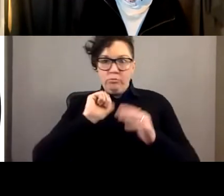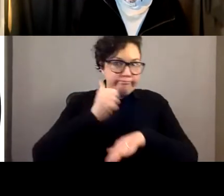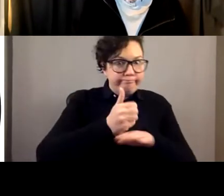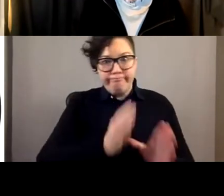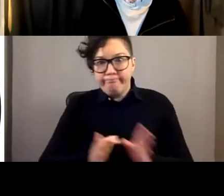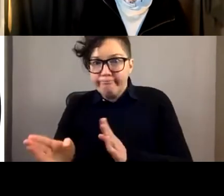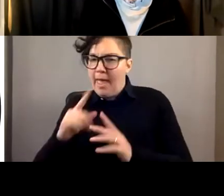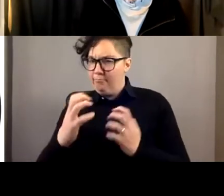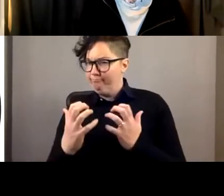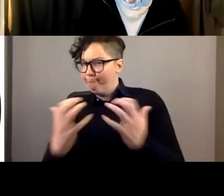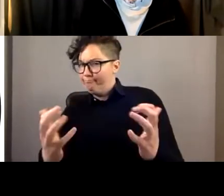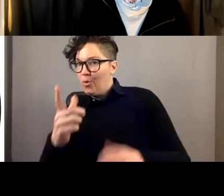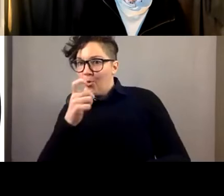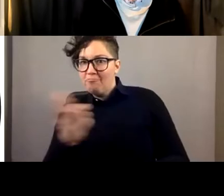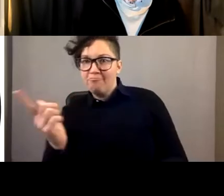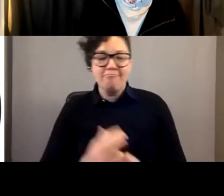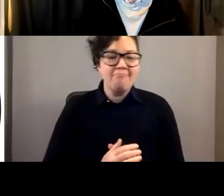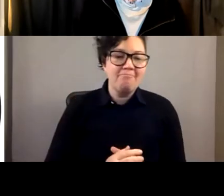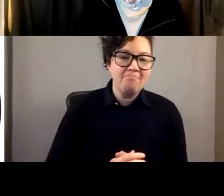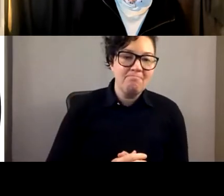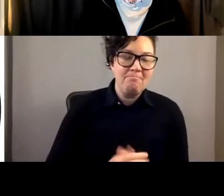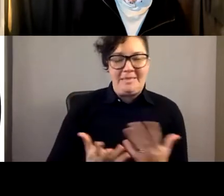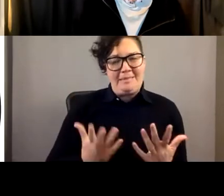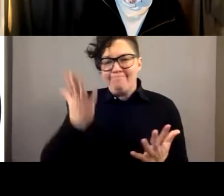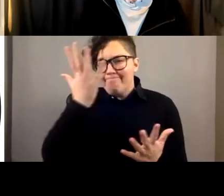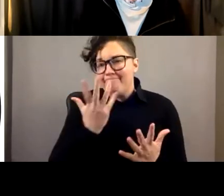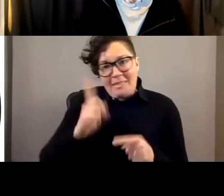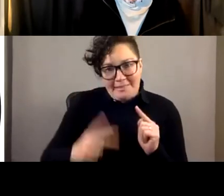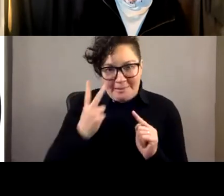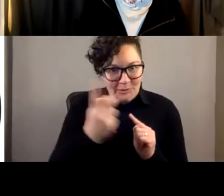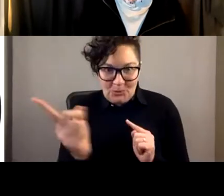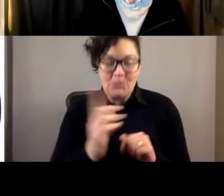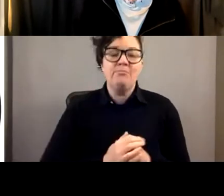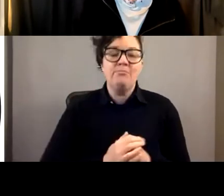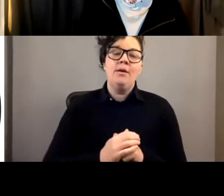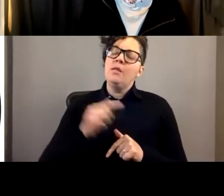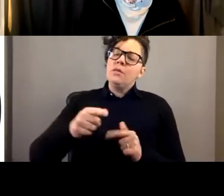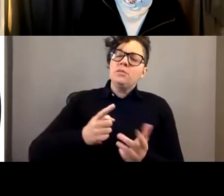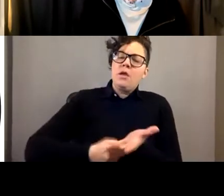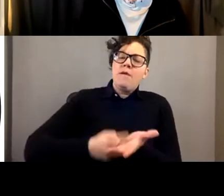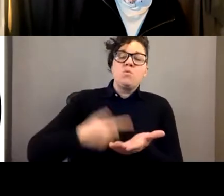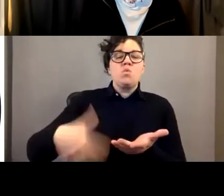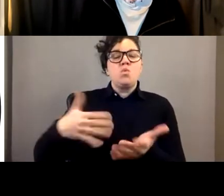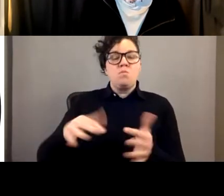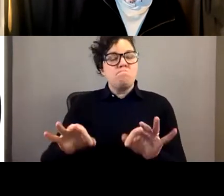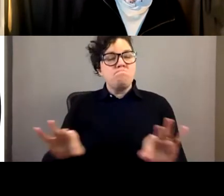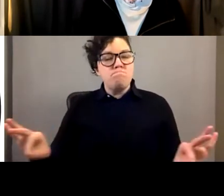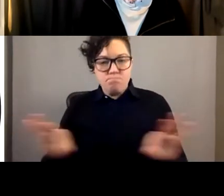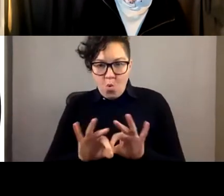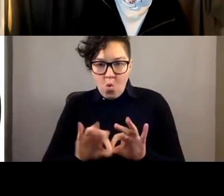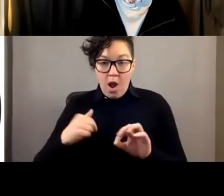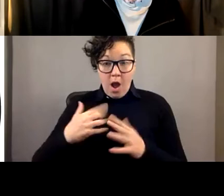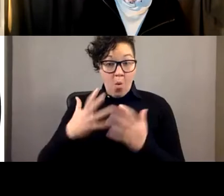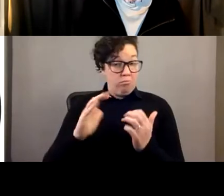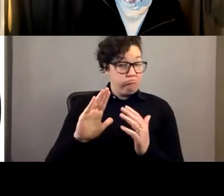that I know is there even if we can't see you. This is a super important conversation, and the angle that I want to bring to